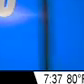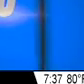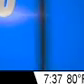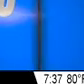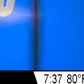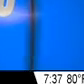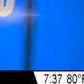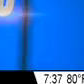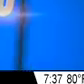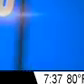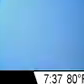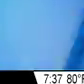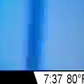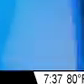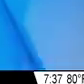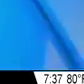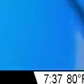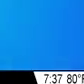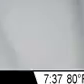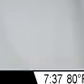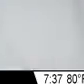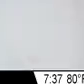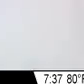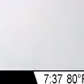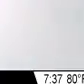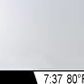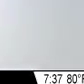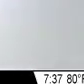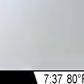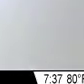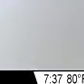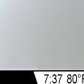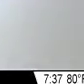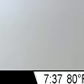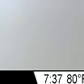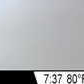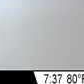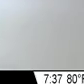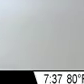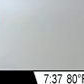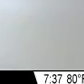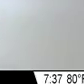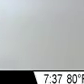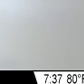ZNS Total Sports is brought to you by 4th Terrace Diagnostic Center.